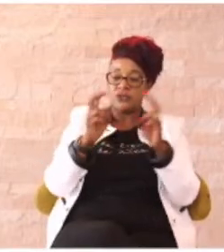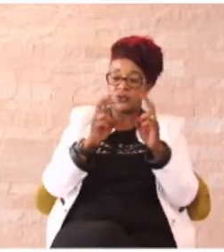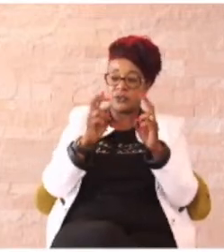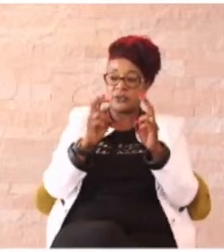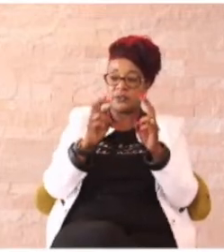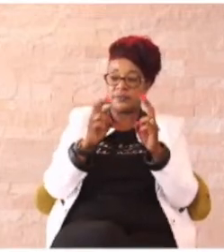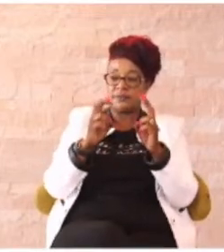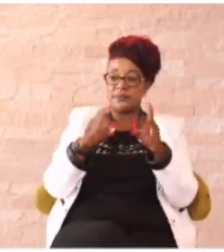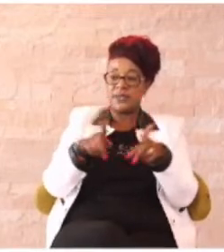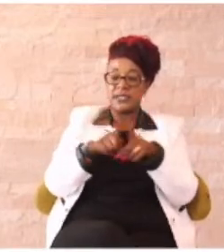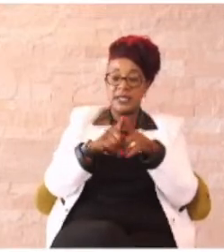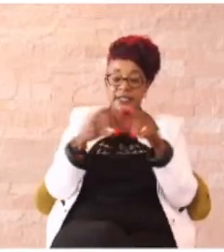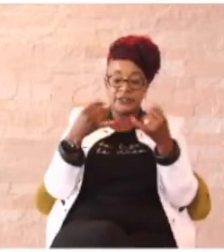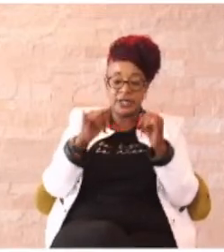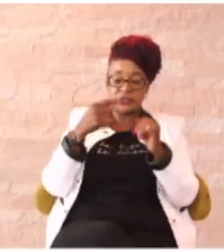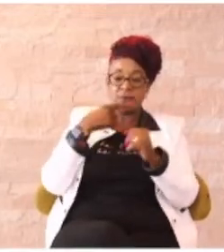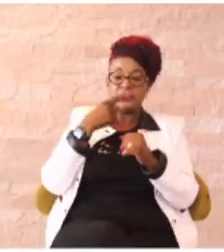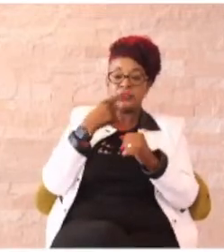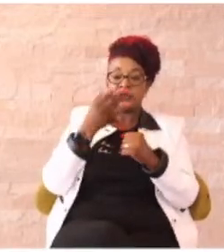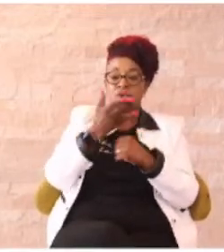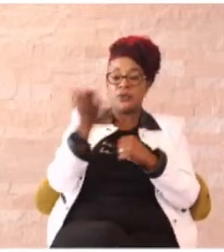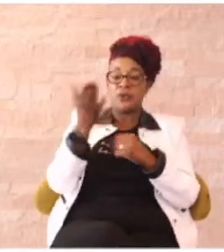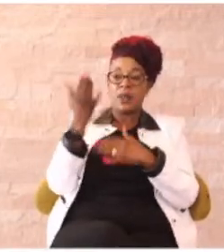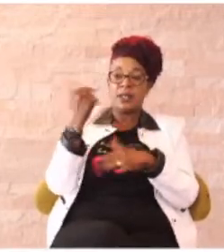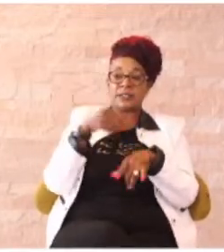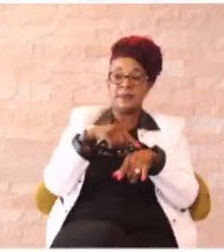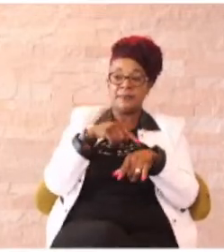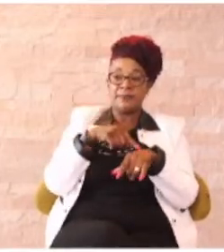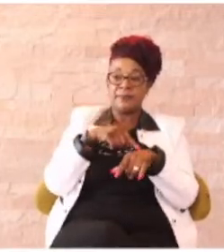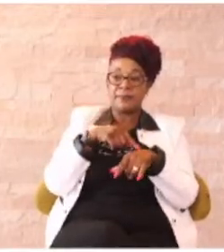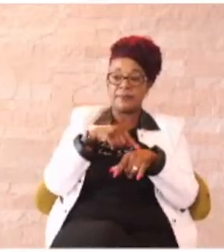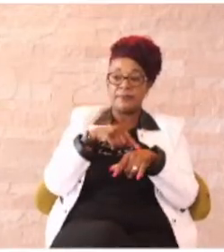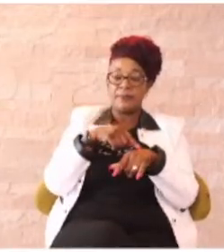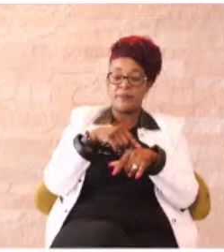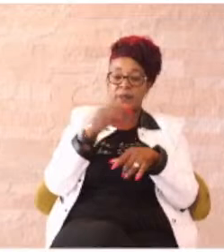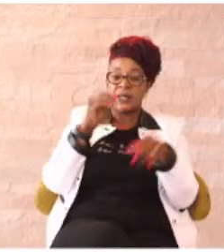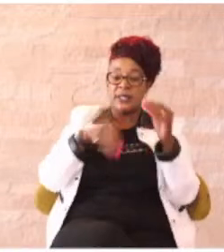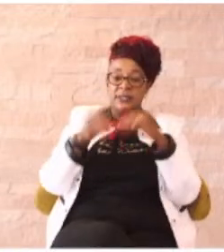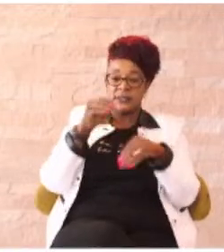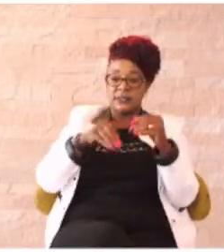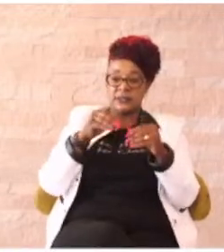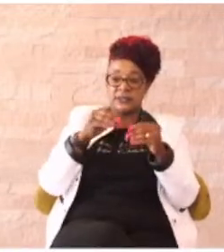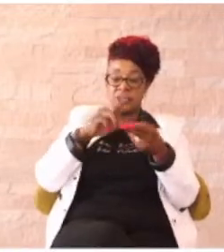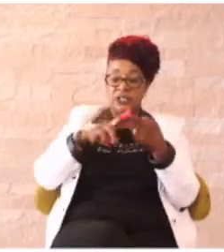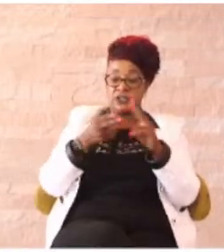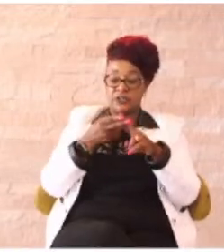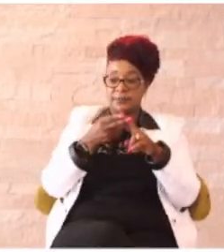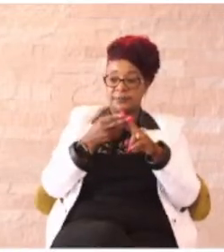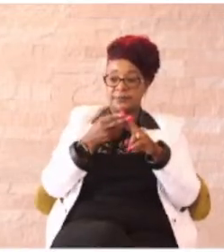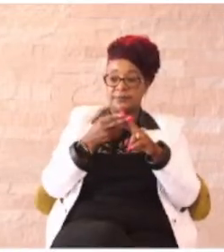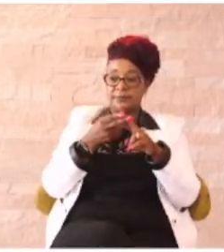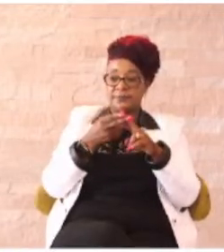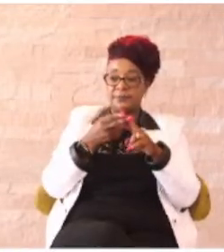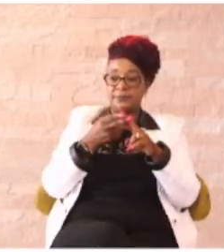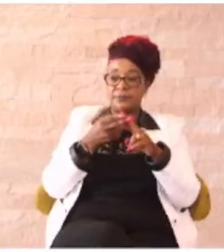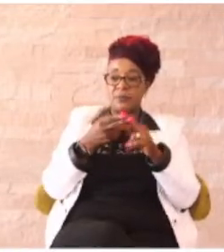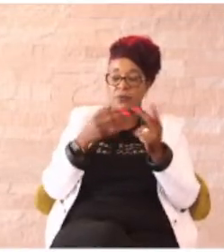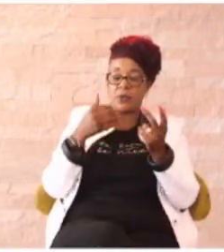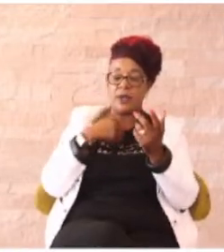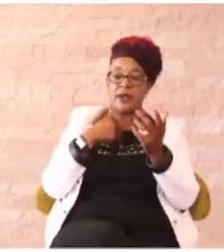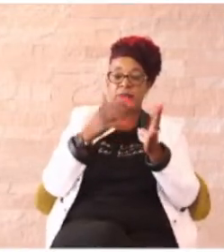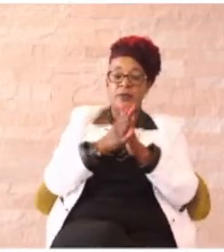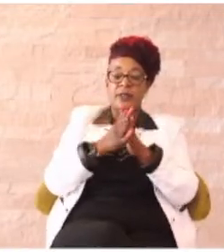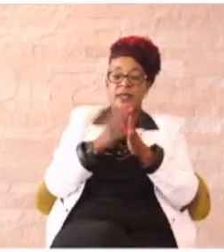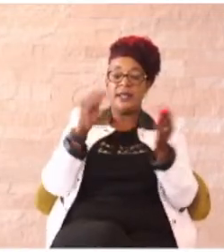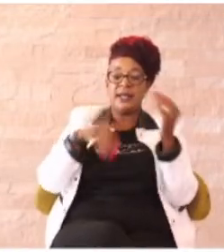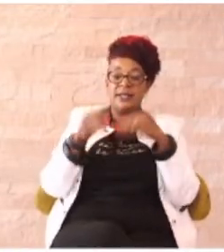tried to mention to you last time, the elected women, the relationship Siiqqee has with elected